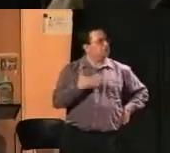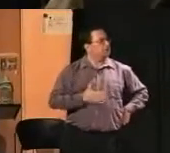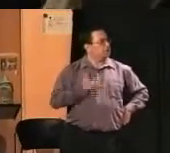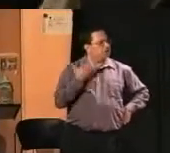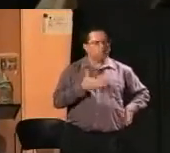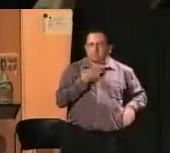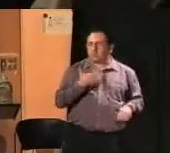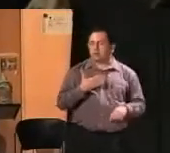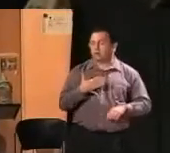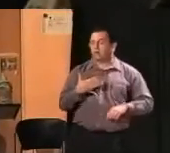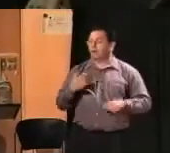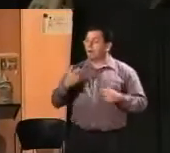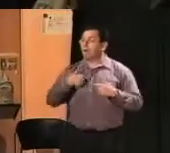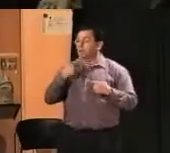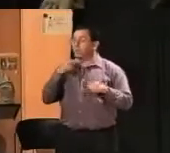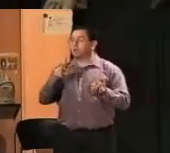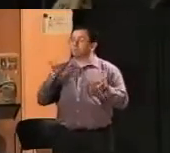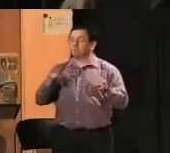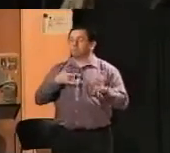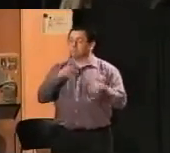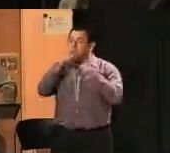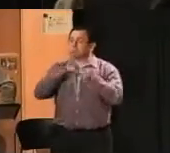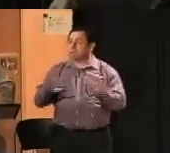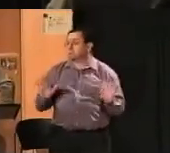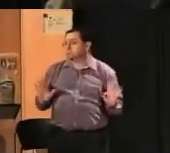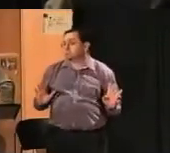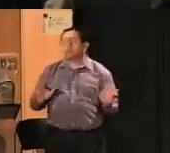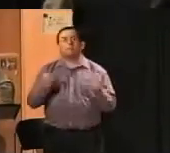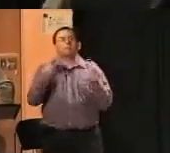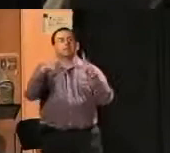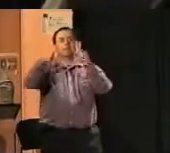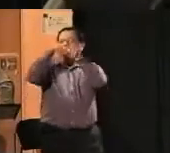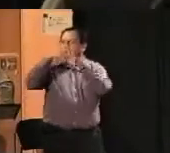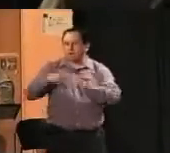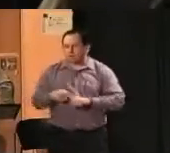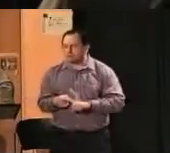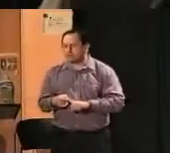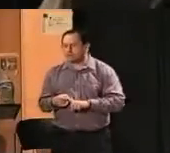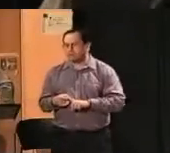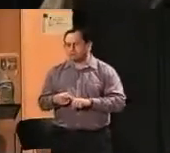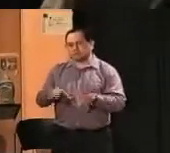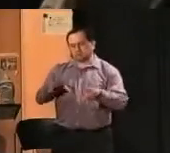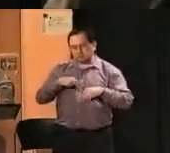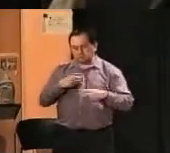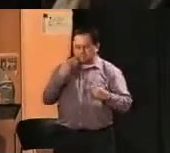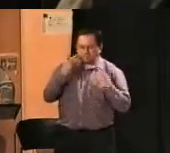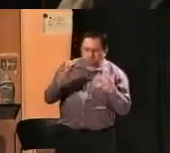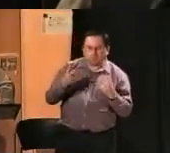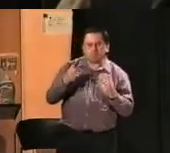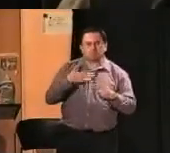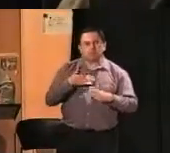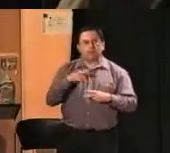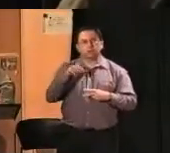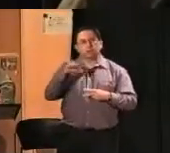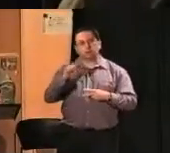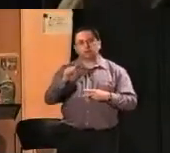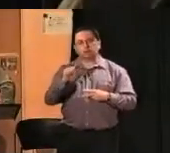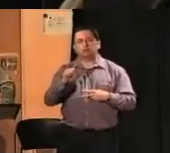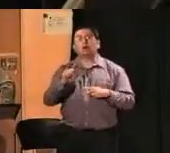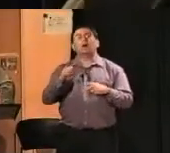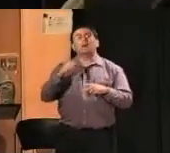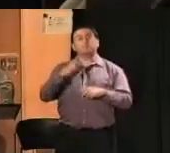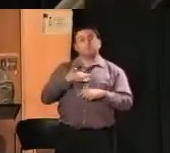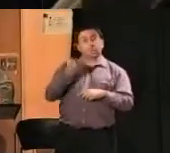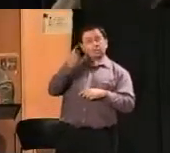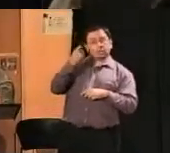positives in having the neurology I was blessed with. There also exist many positives in learning to see them. It's my understanding that a similar celebration